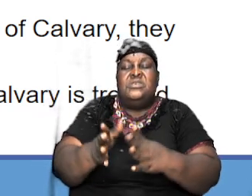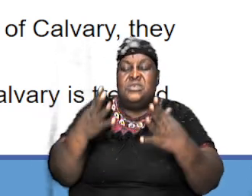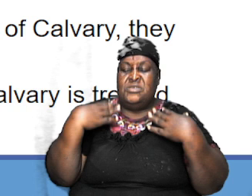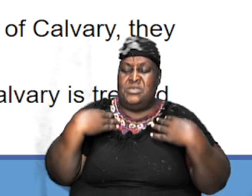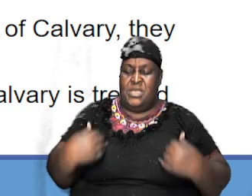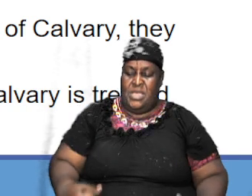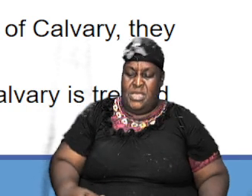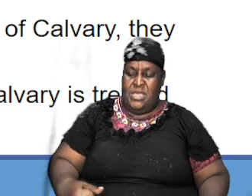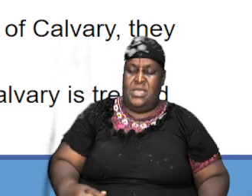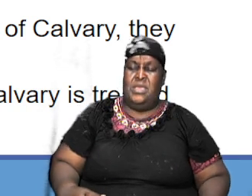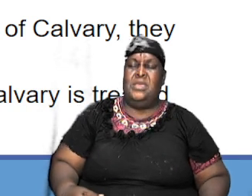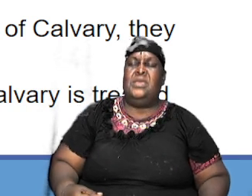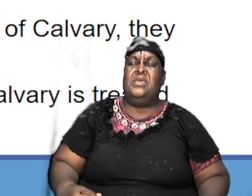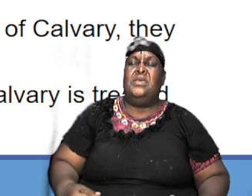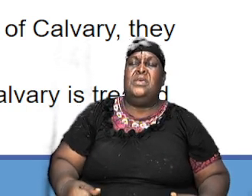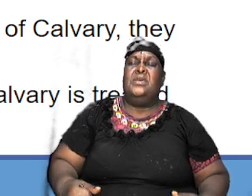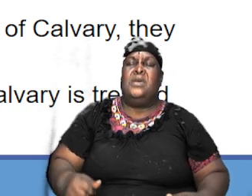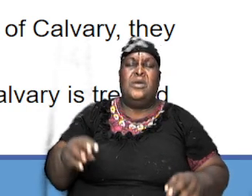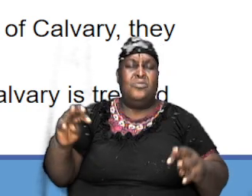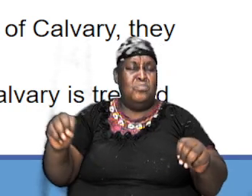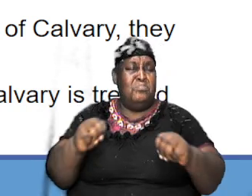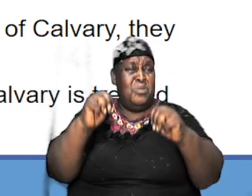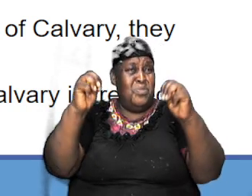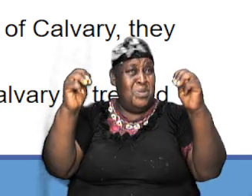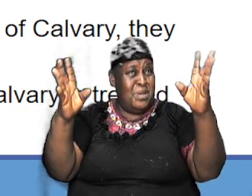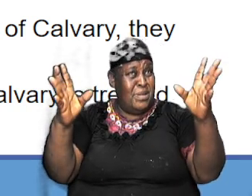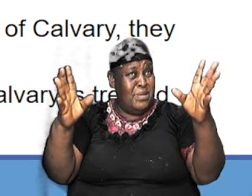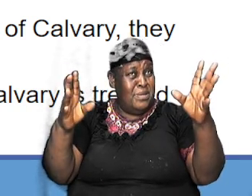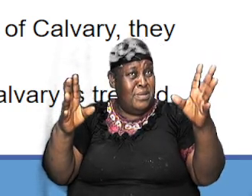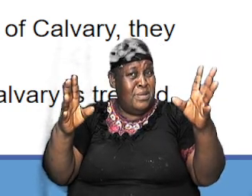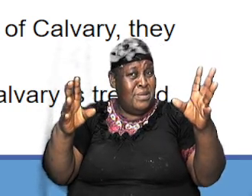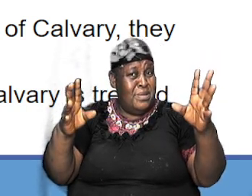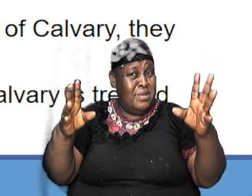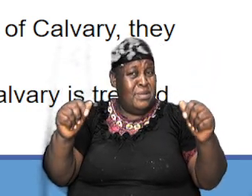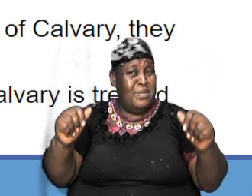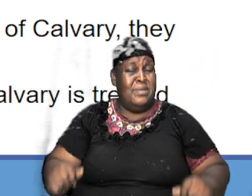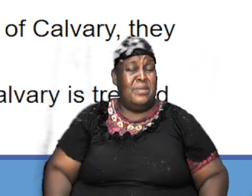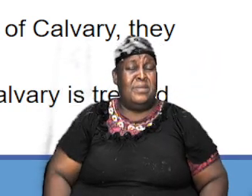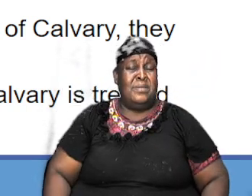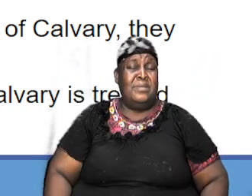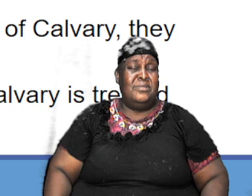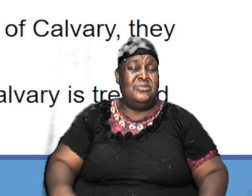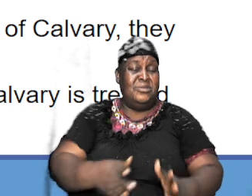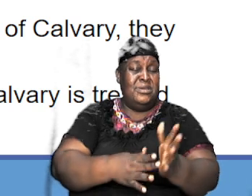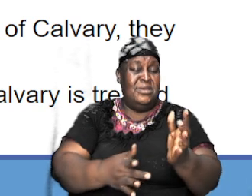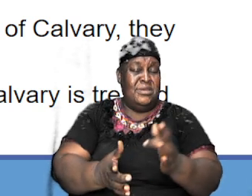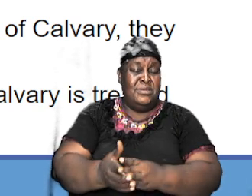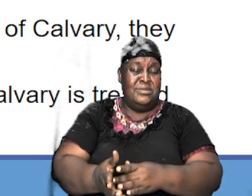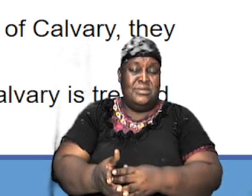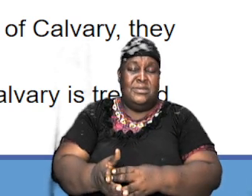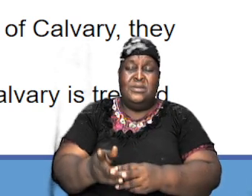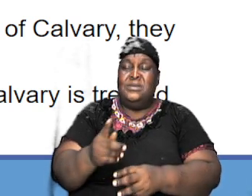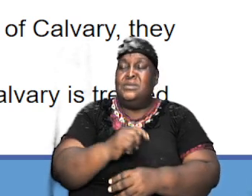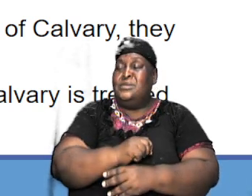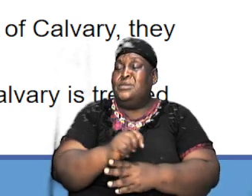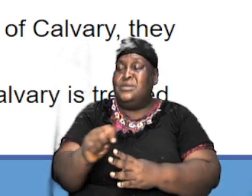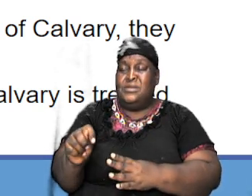did, as I said, when Jesus did the miracles, you know, he did it.